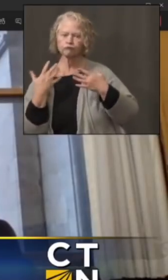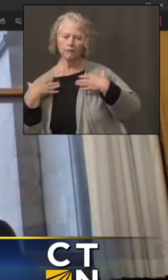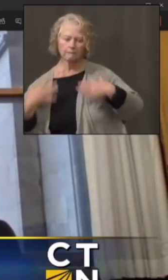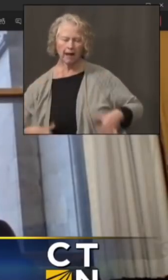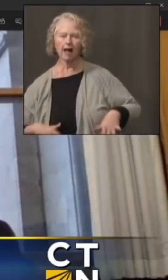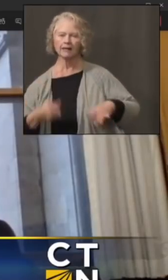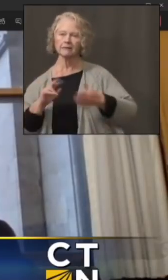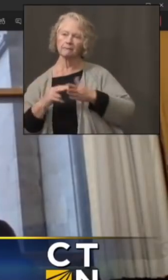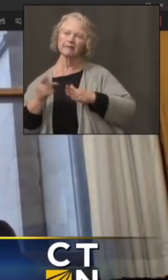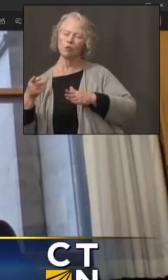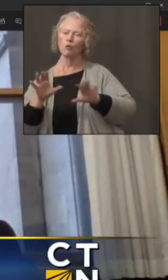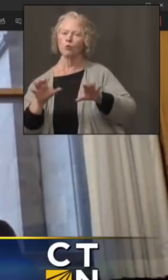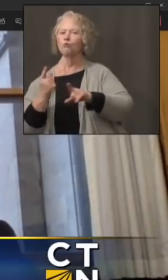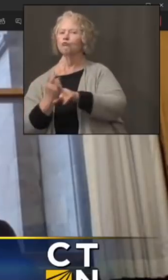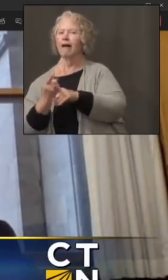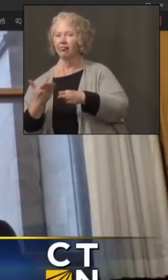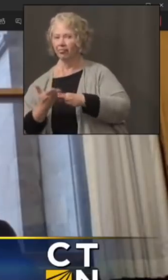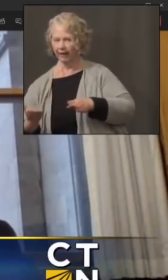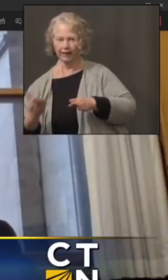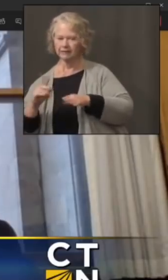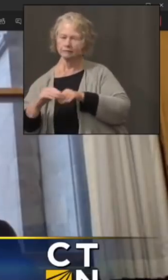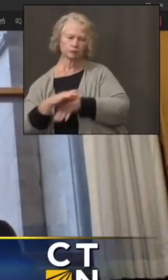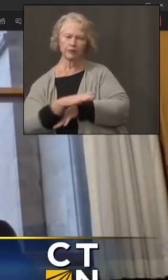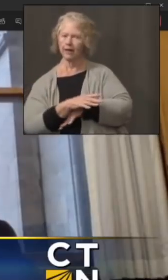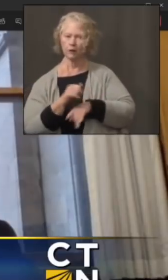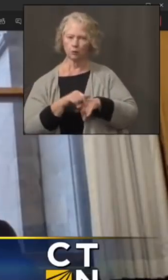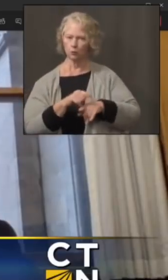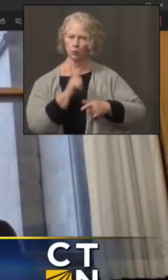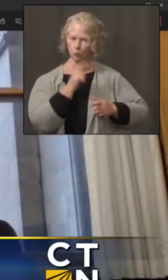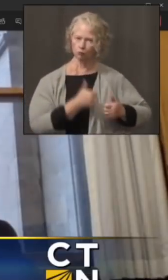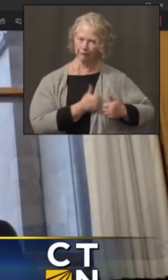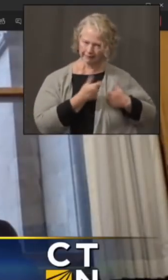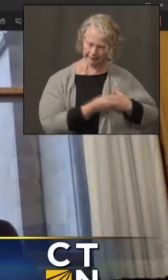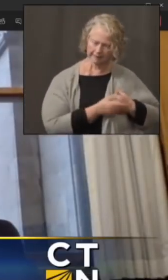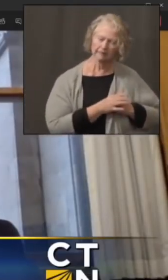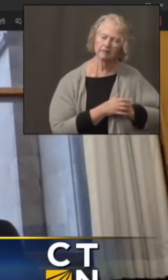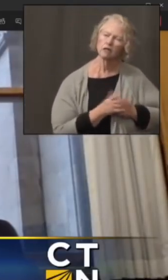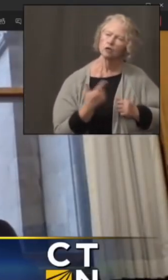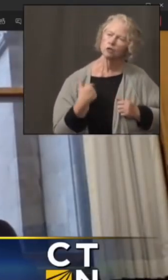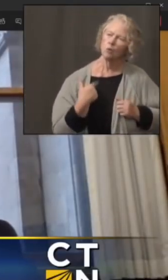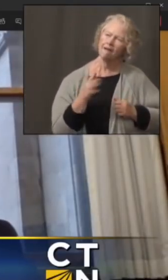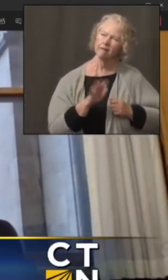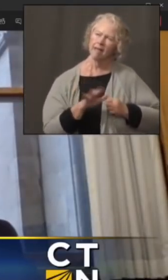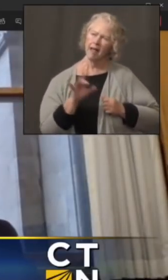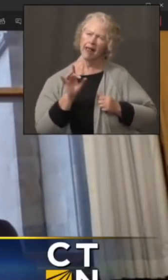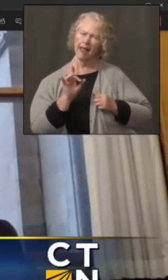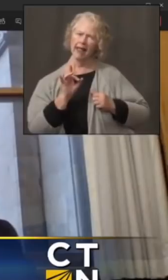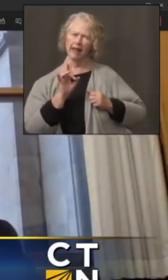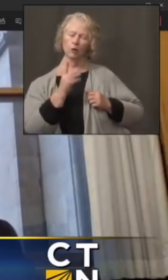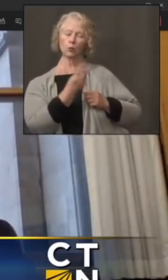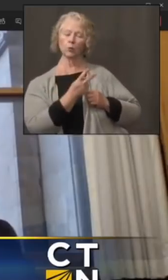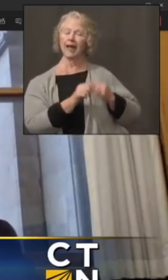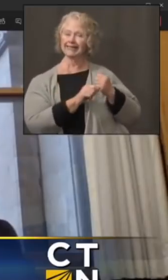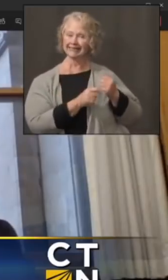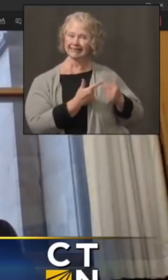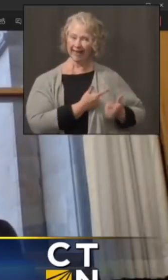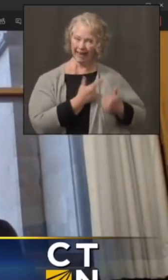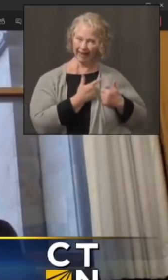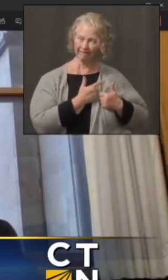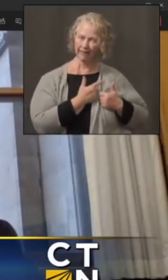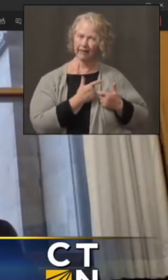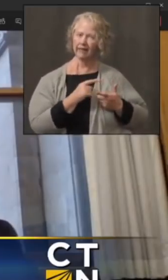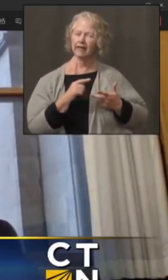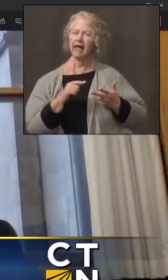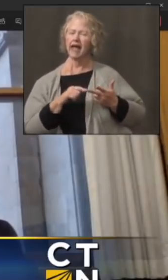followed. Yes, there's about 8 facilities between, I think there's 2 assisted living facilities, another 6 or